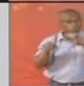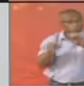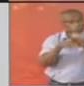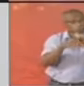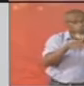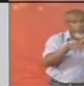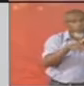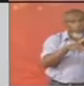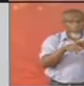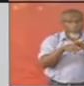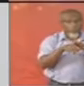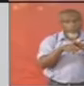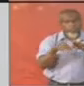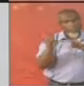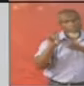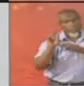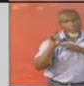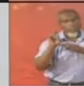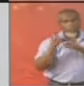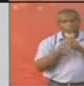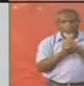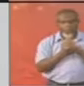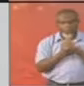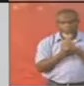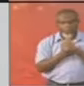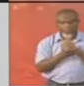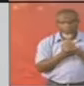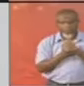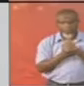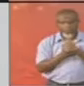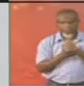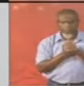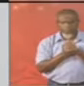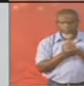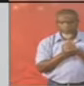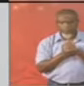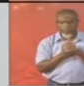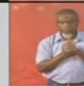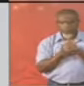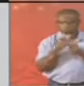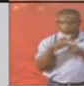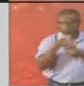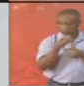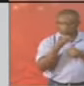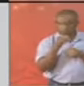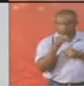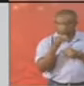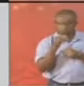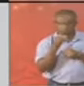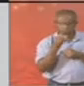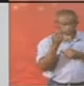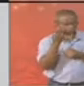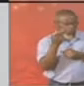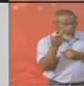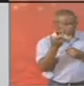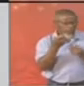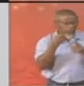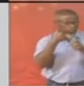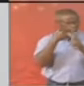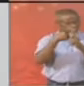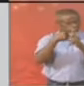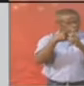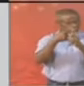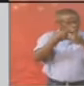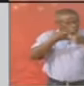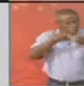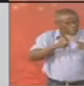County Victoria. So in terms of County Caroni and the home of football, we have not had a positive case for a very long time. I'm